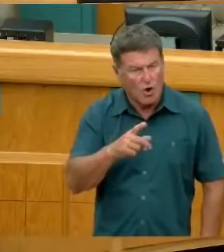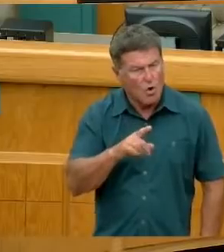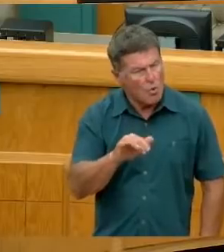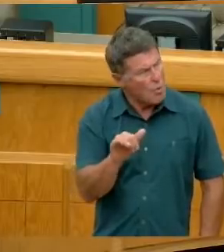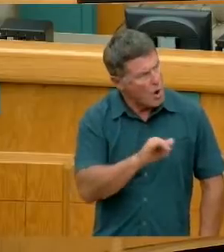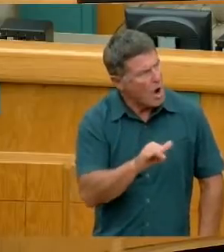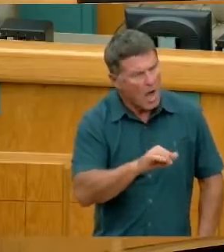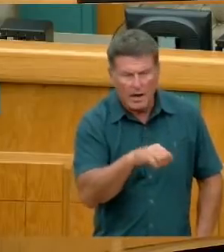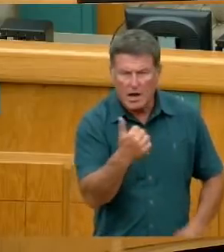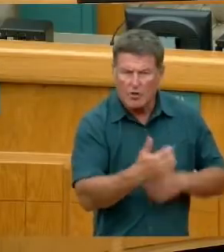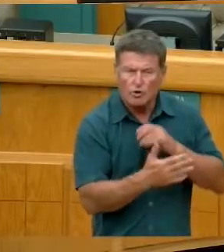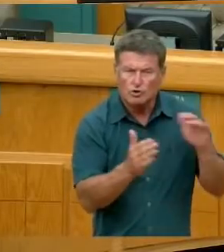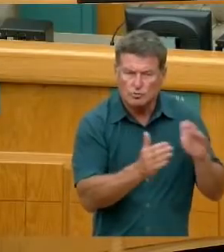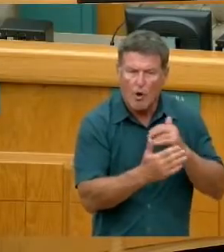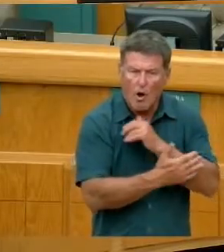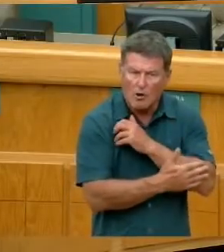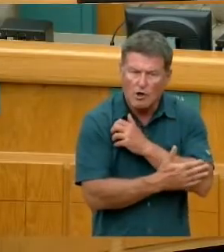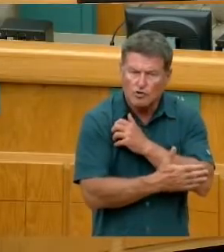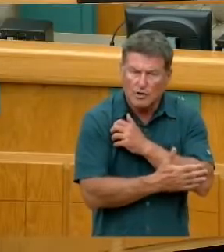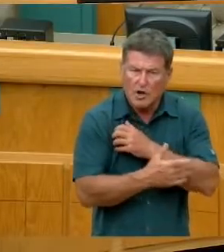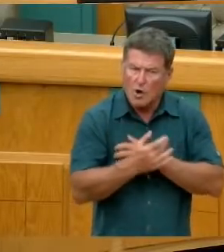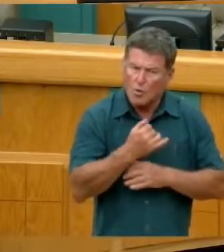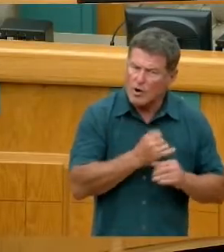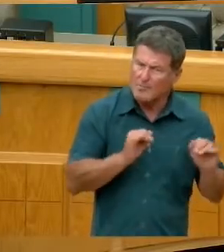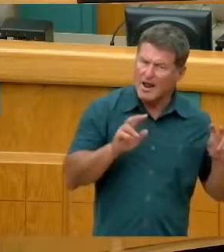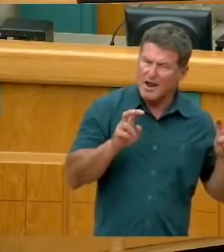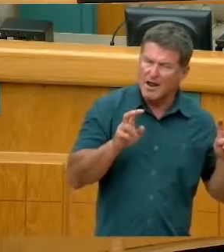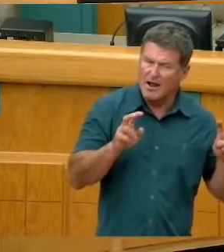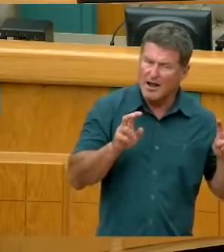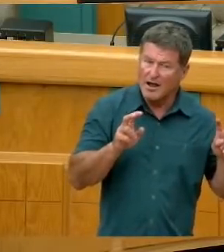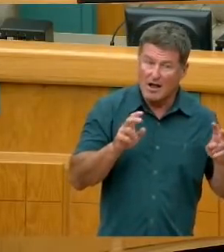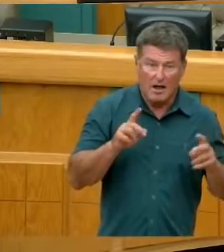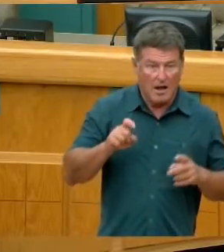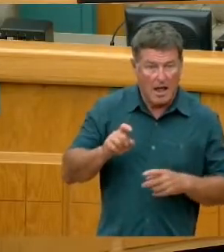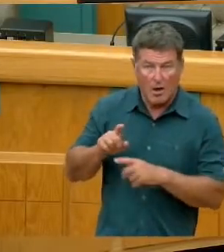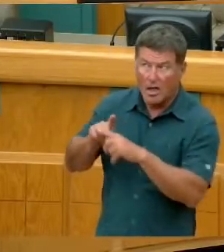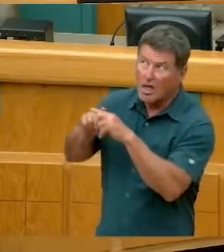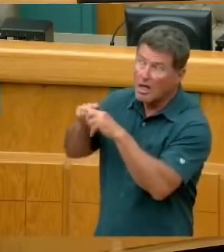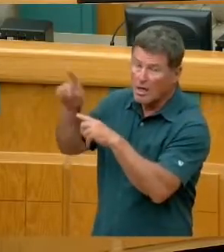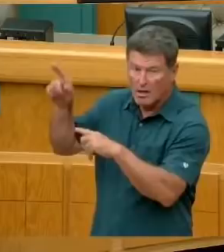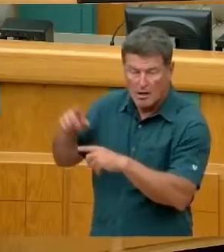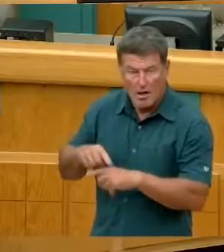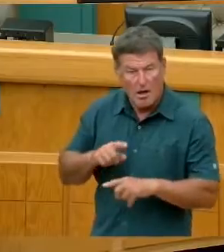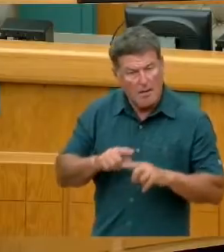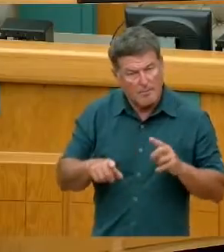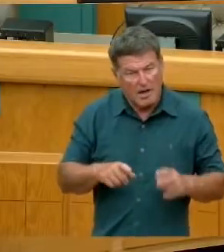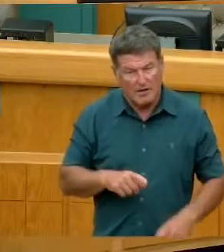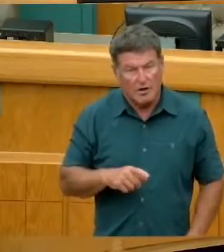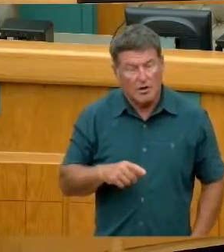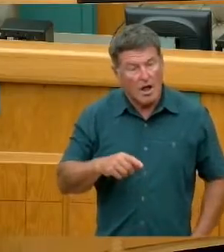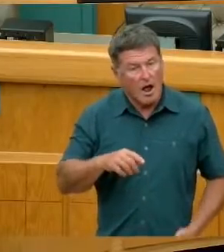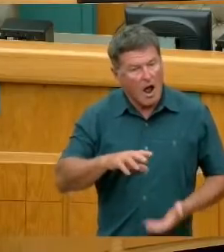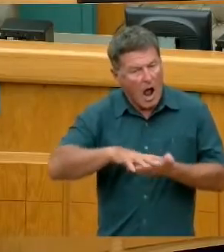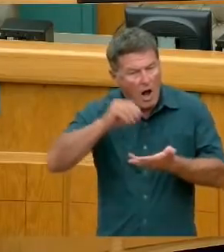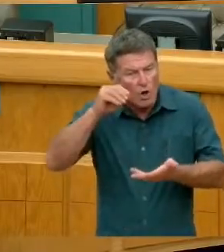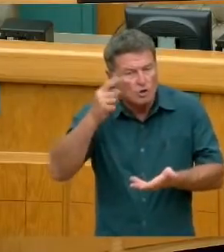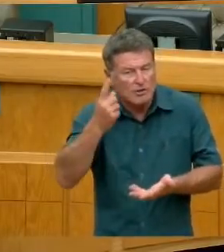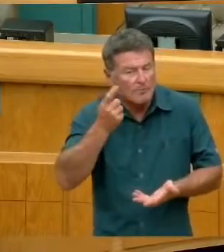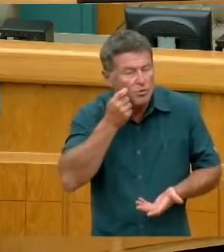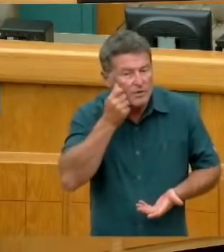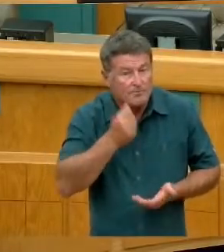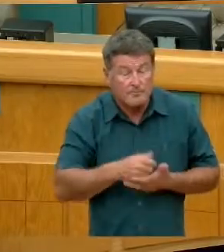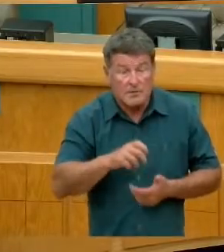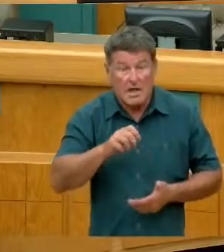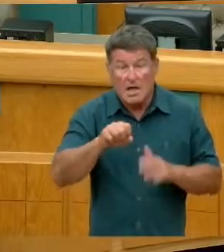And quite frankly, I learned something in this pandemic, that we in Texas are affected by more